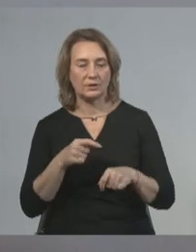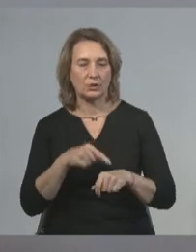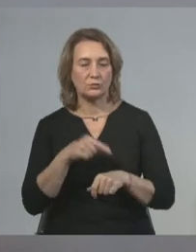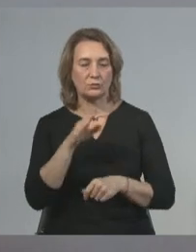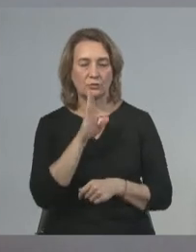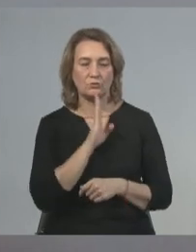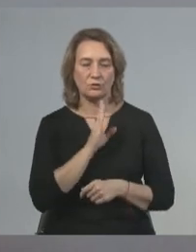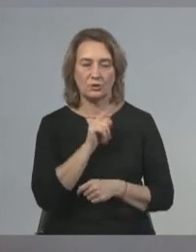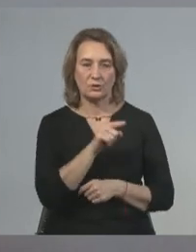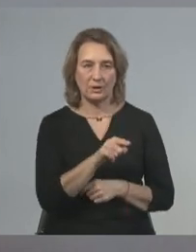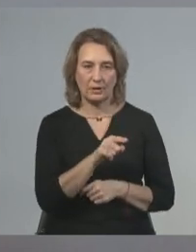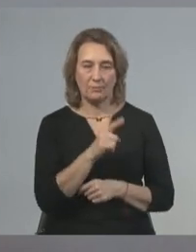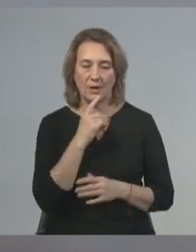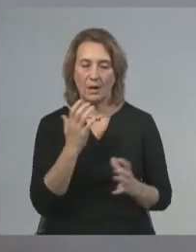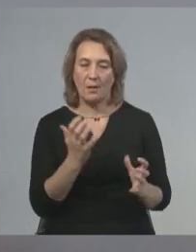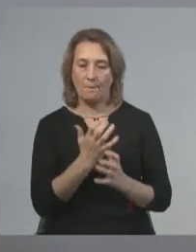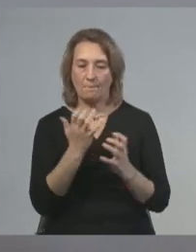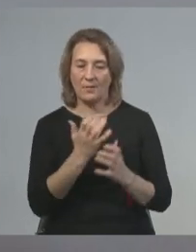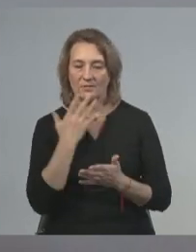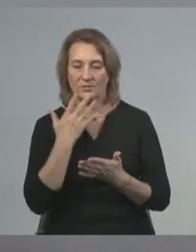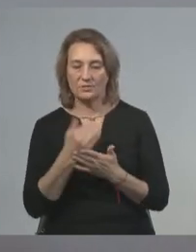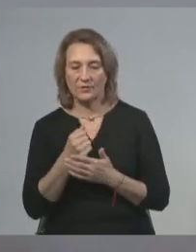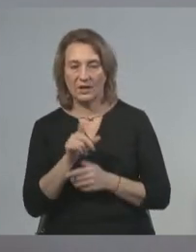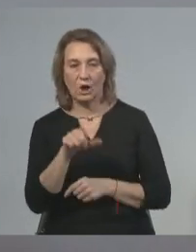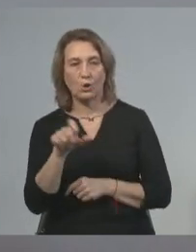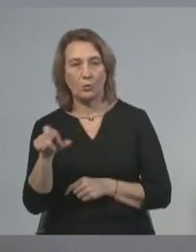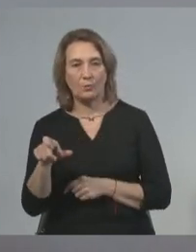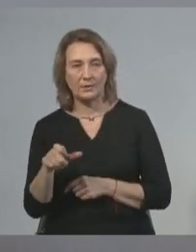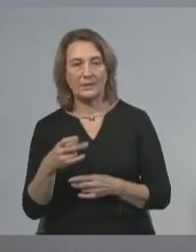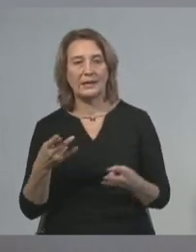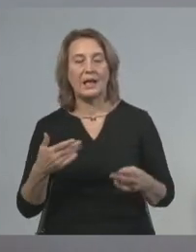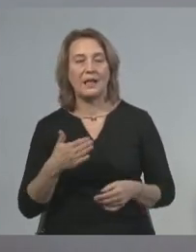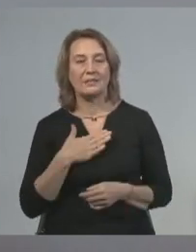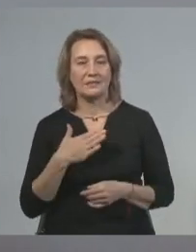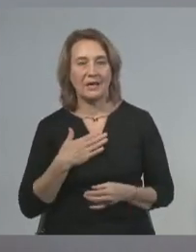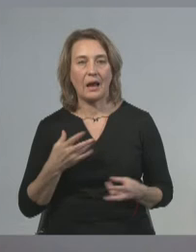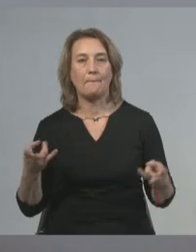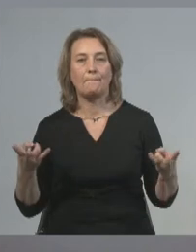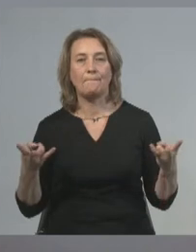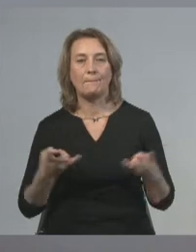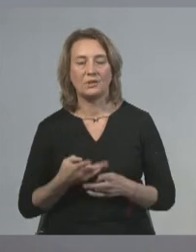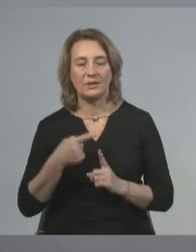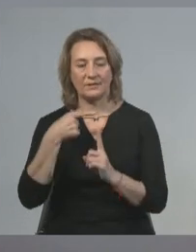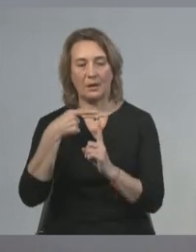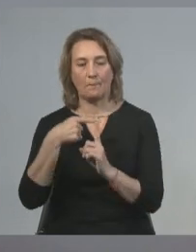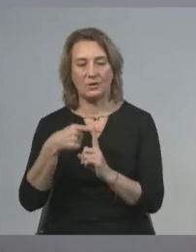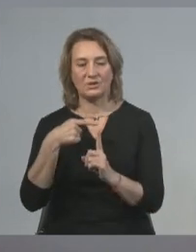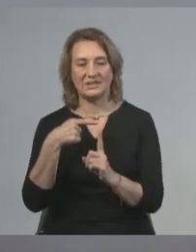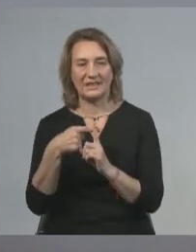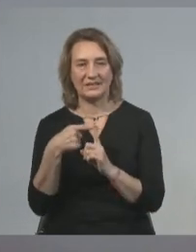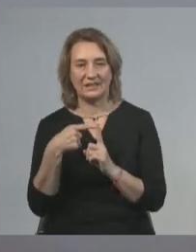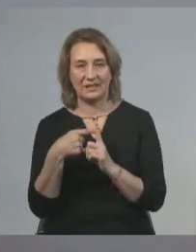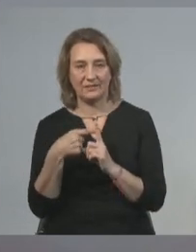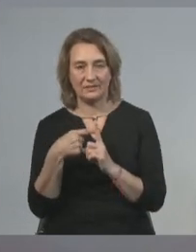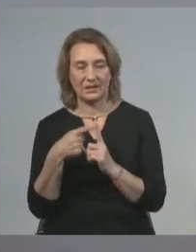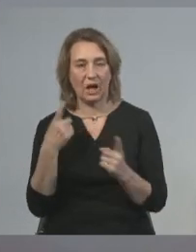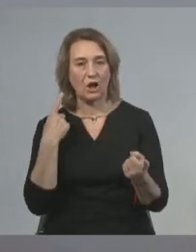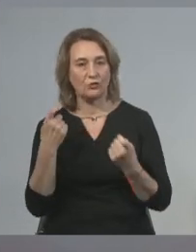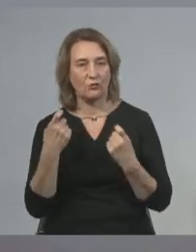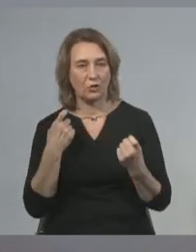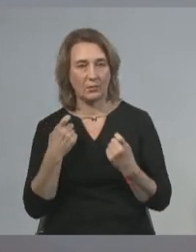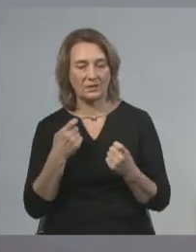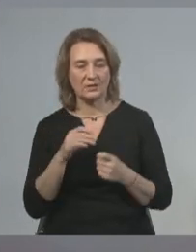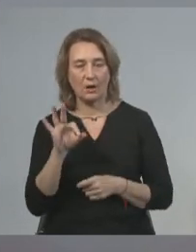their male colleagues so we need such kind of empowerment to do more